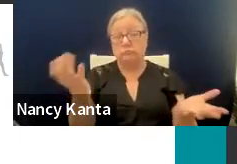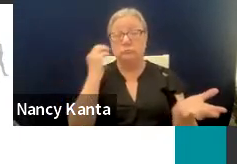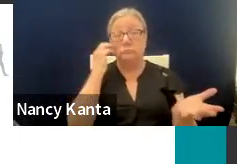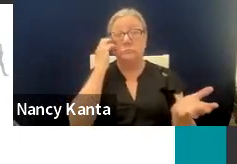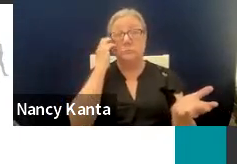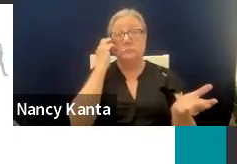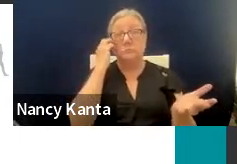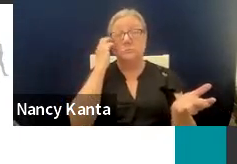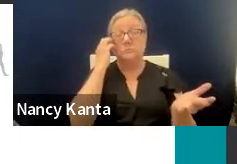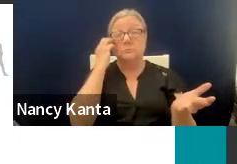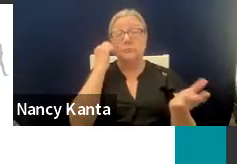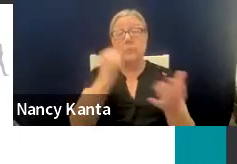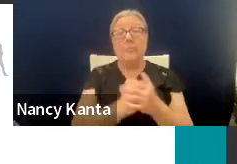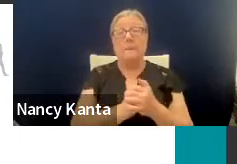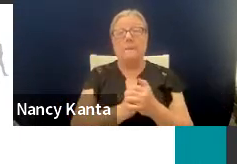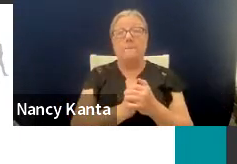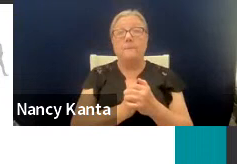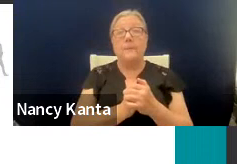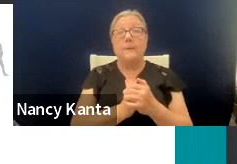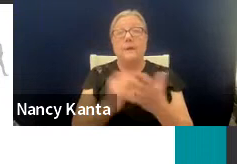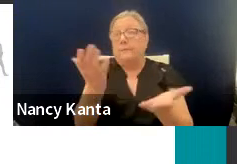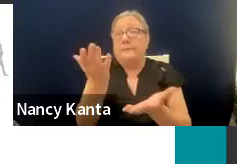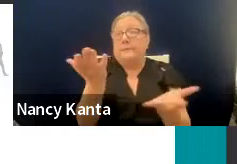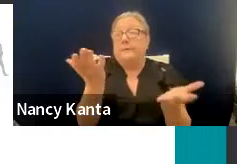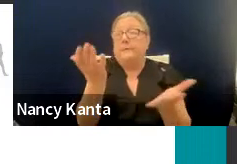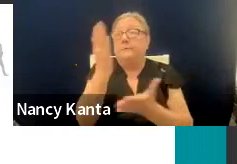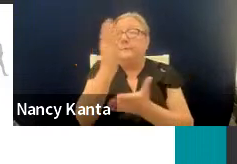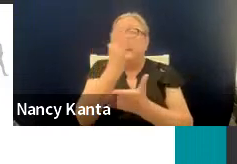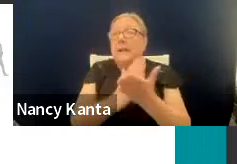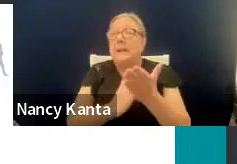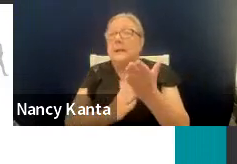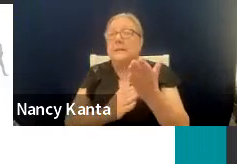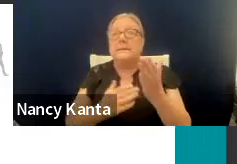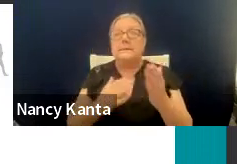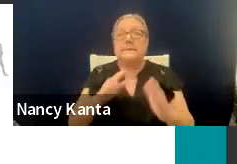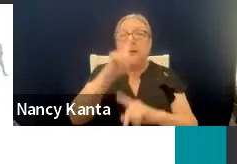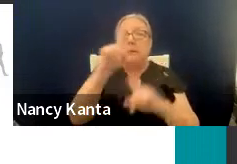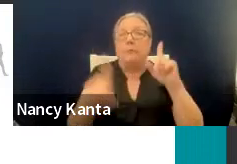some of this is not rocket science, that we want accessible